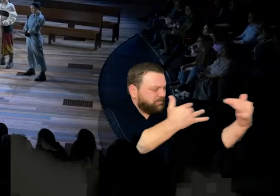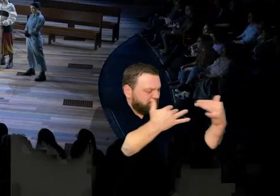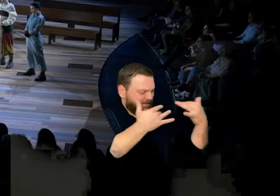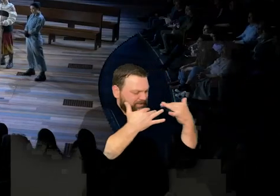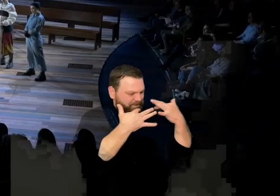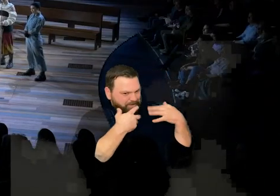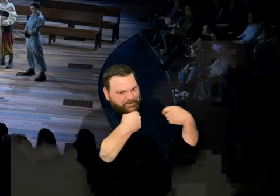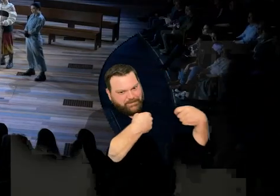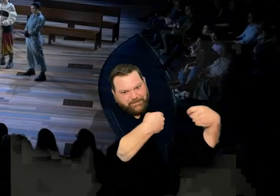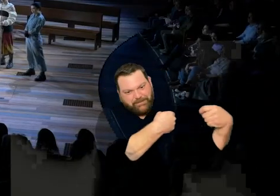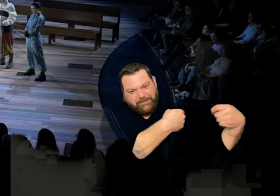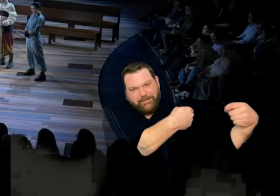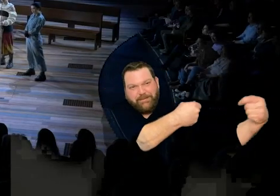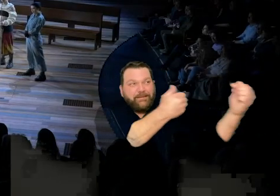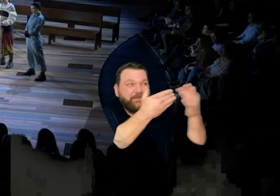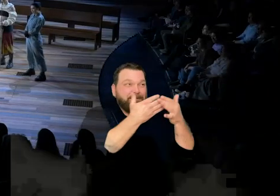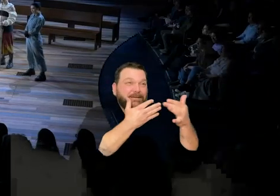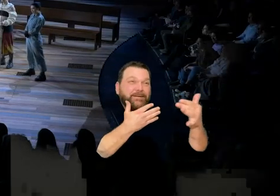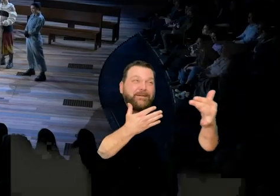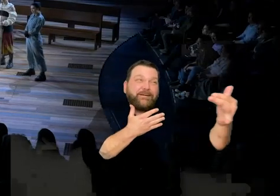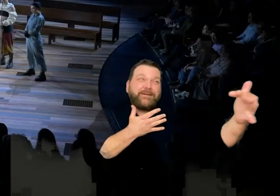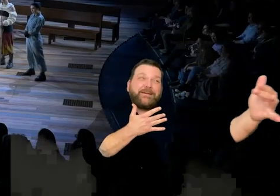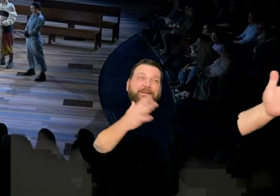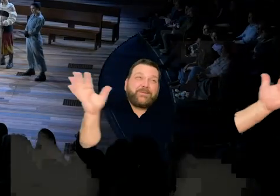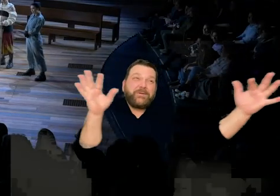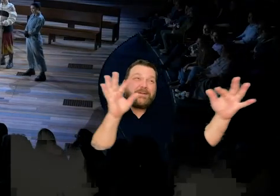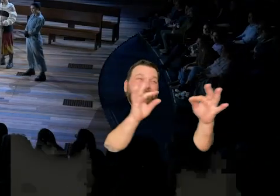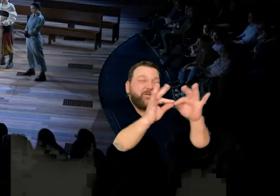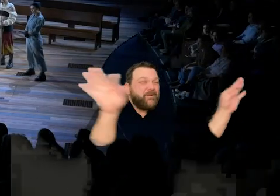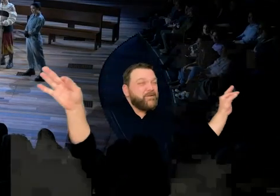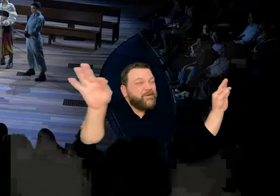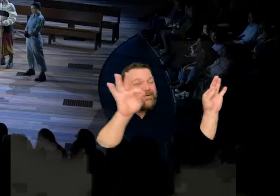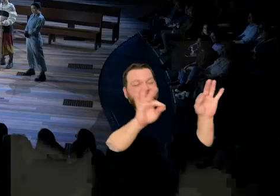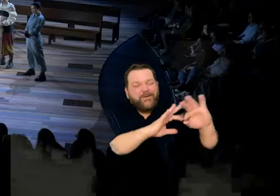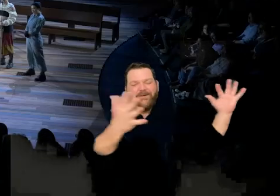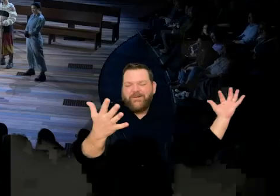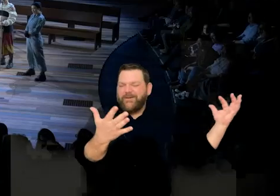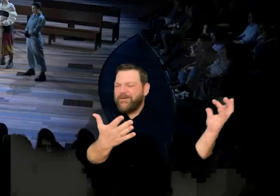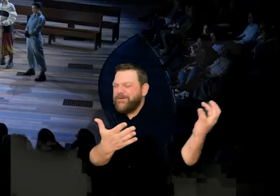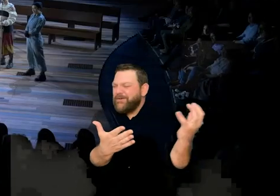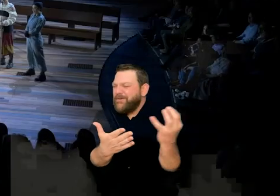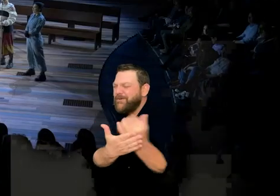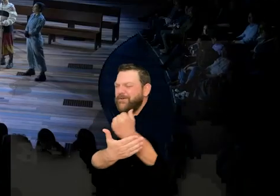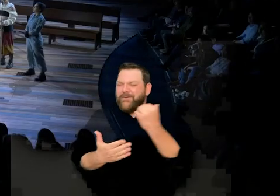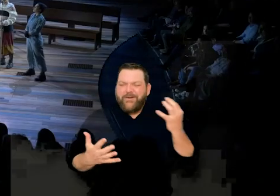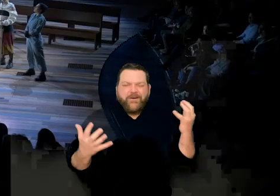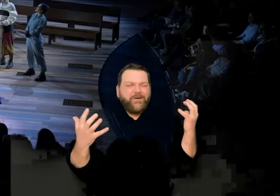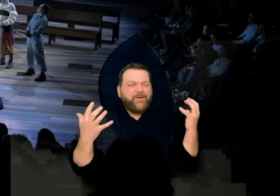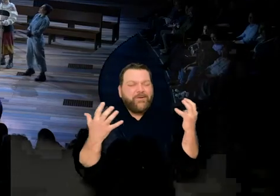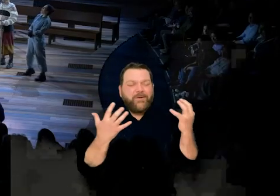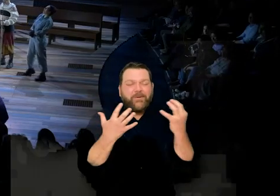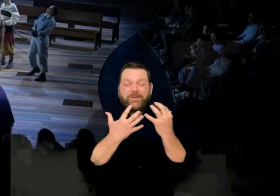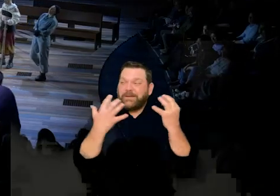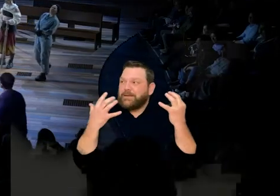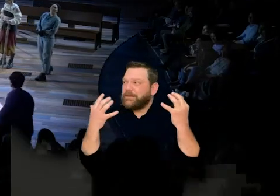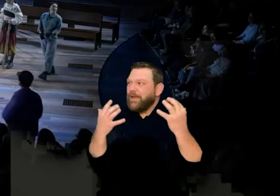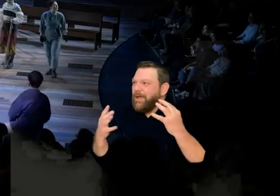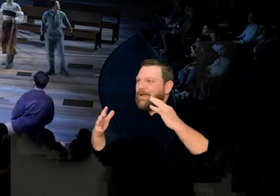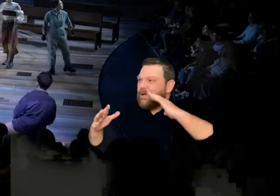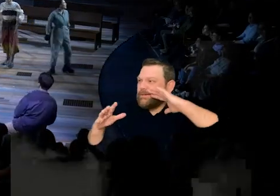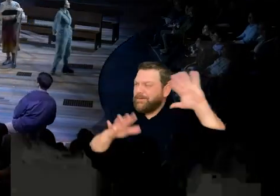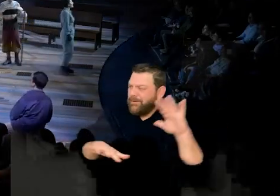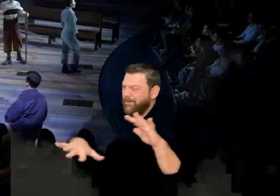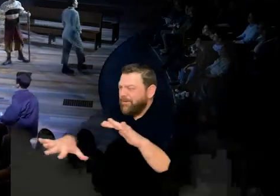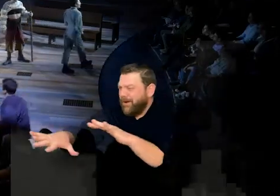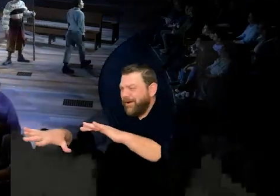wedded forever, and this is the key to it all. Oh,